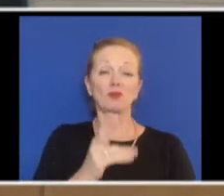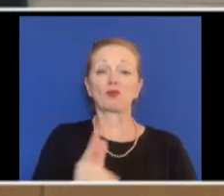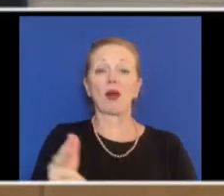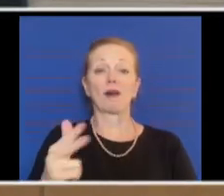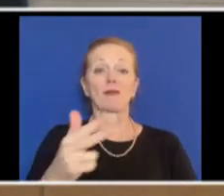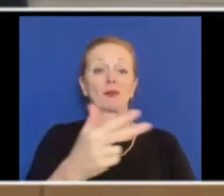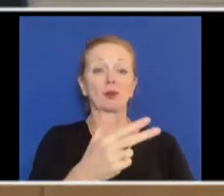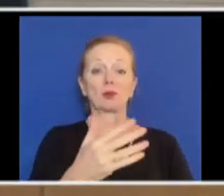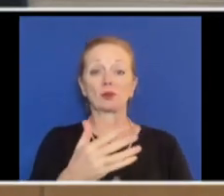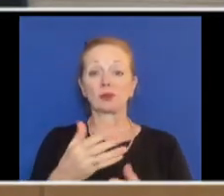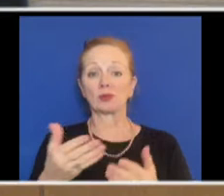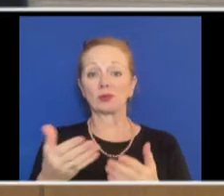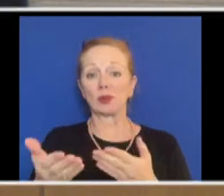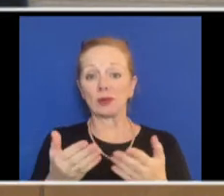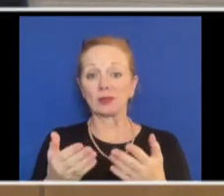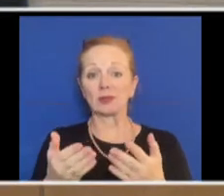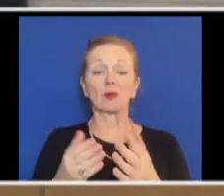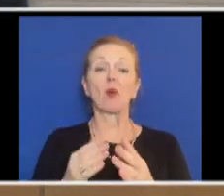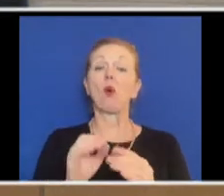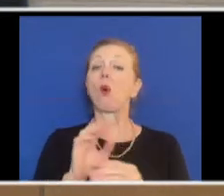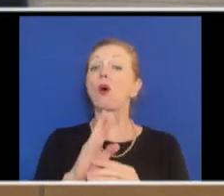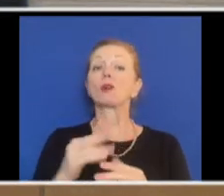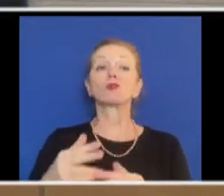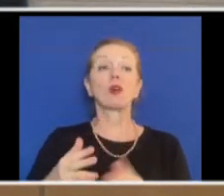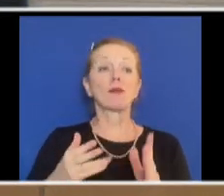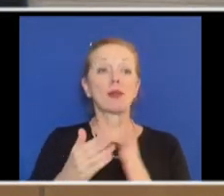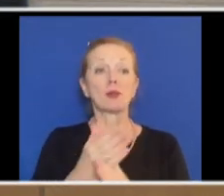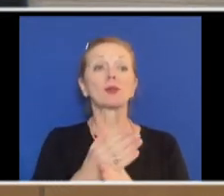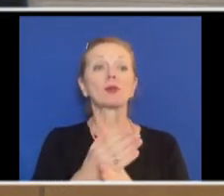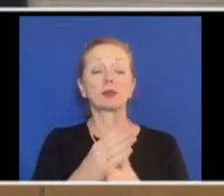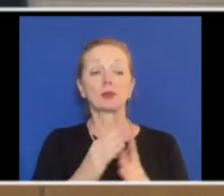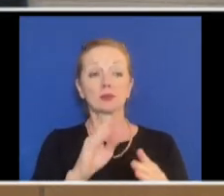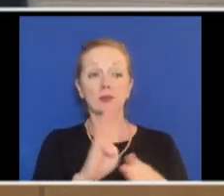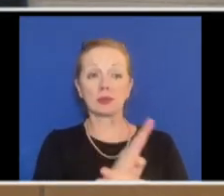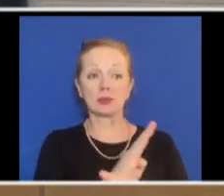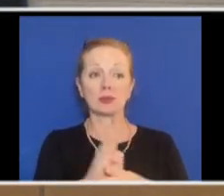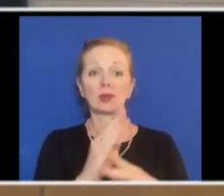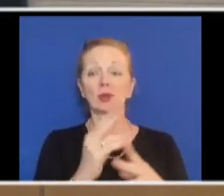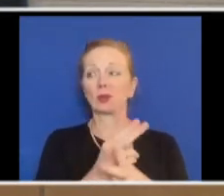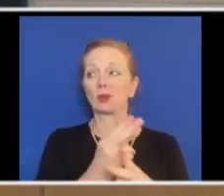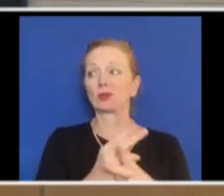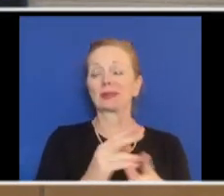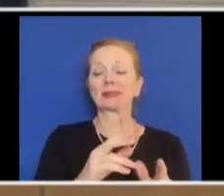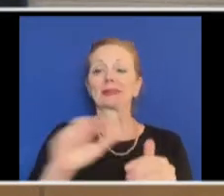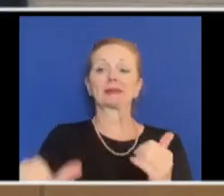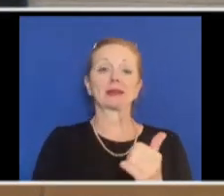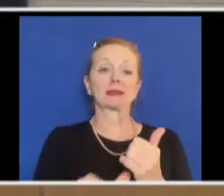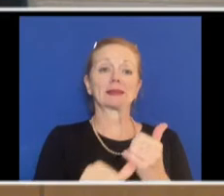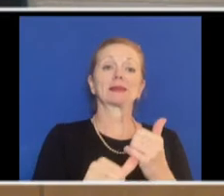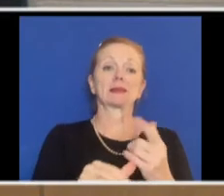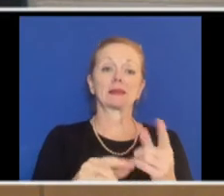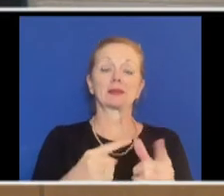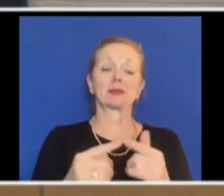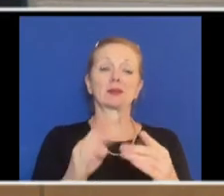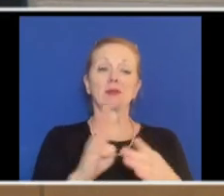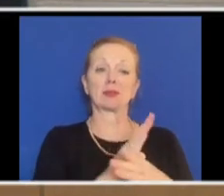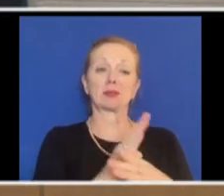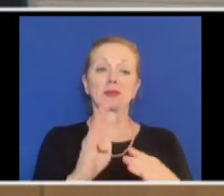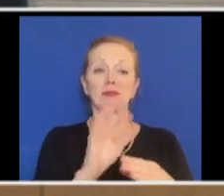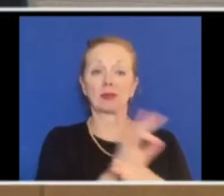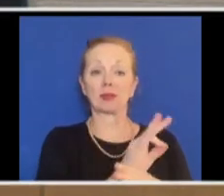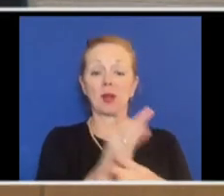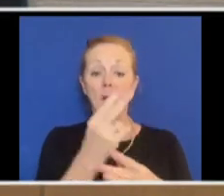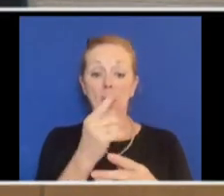or a drive-through facility which is a business that uses a drive-through as an accessory to their business function so both would be